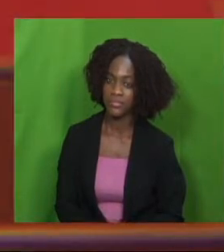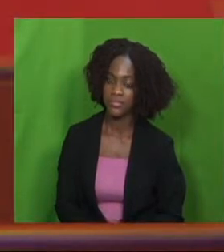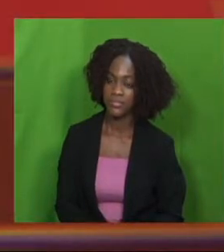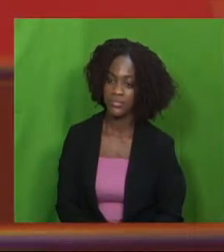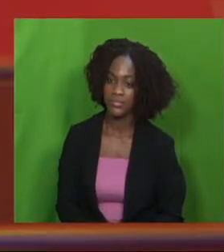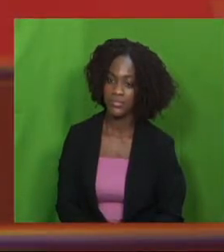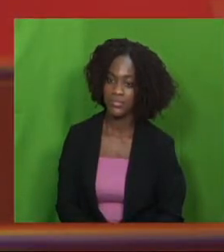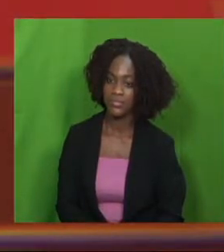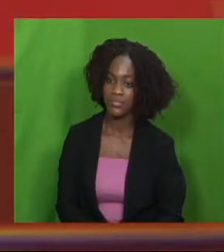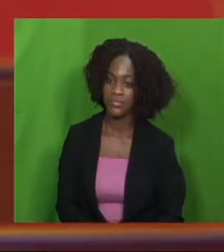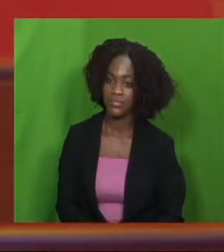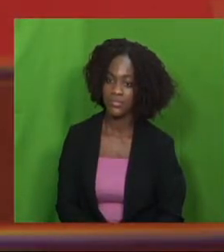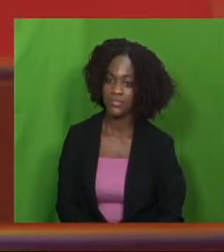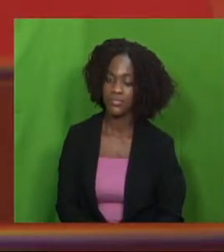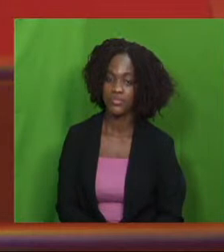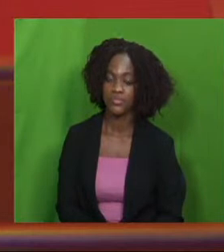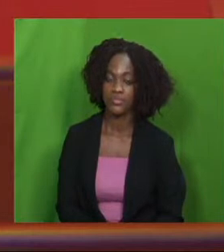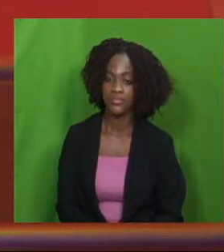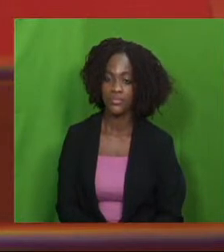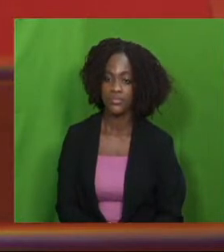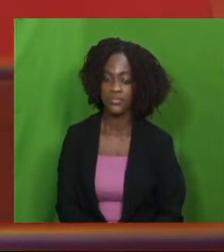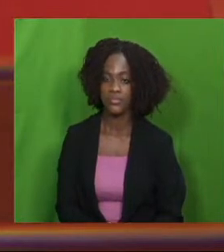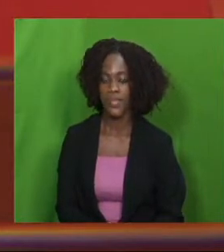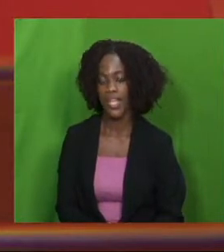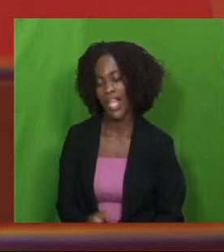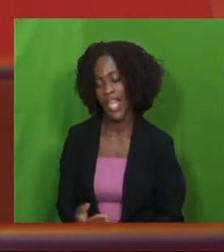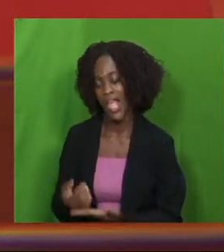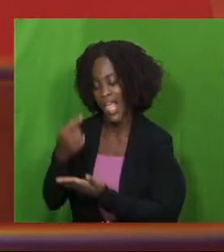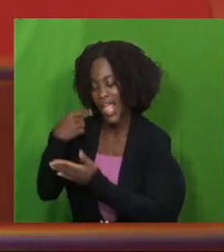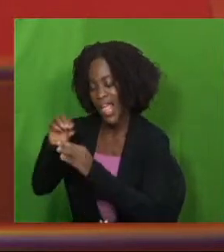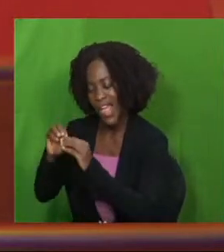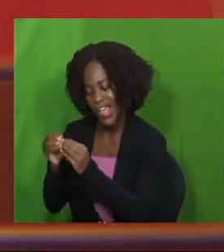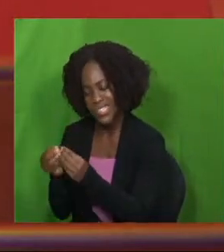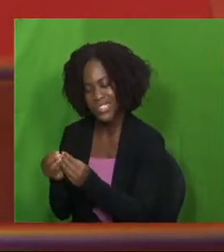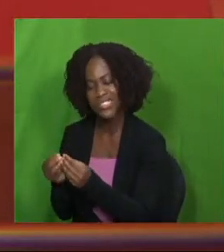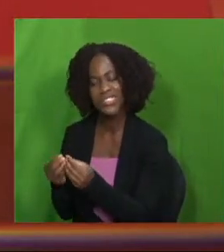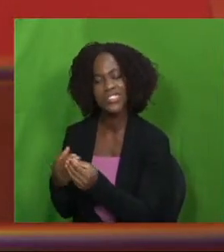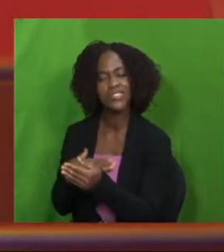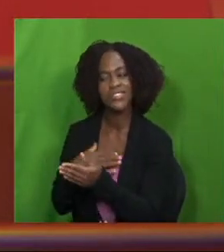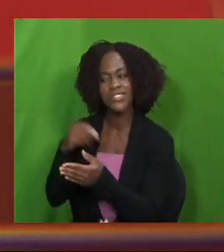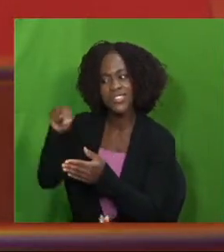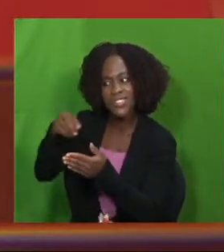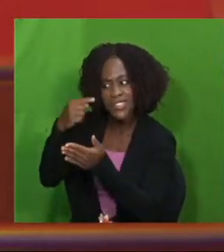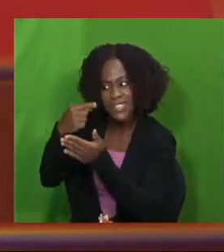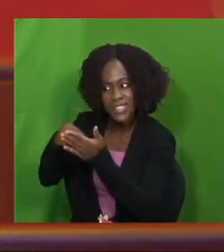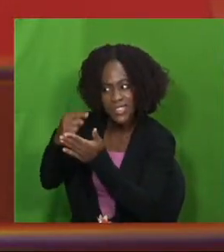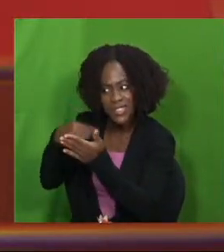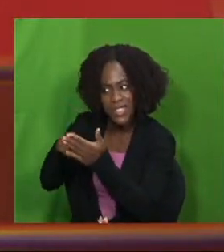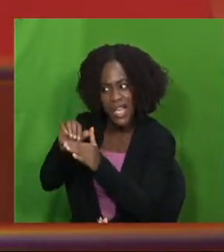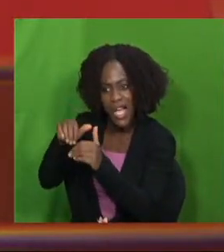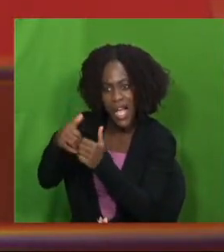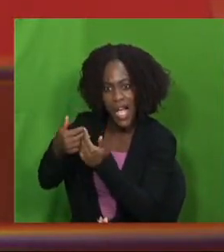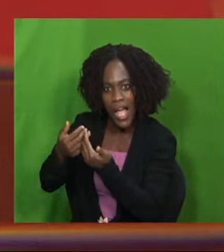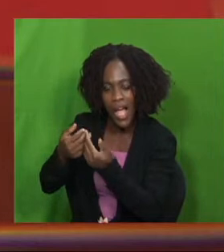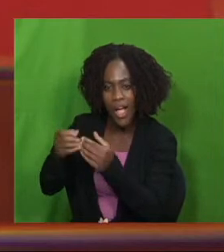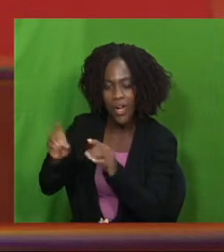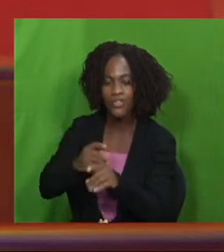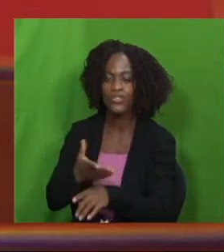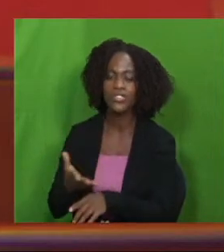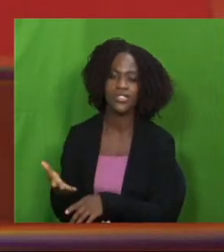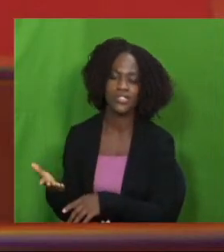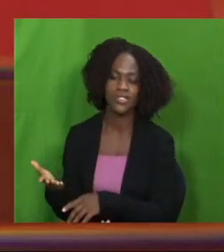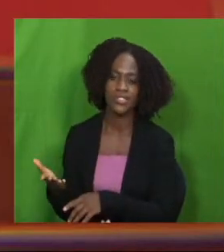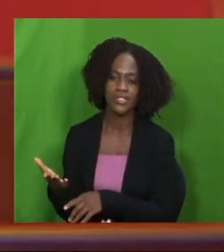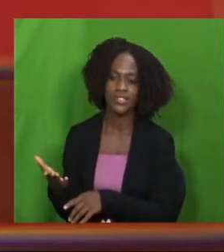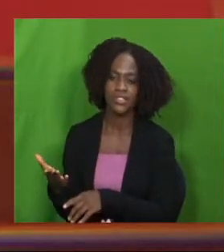Table office, you may need to relook at your editing of the drafts.